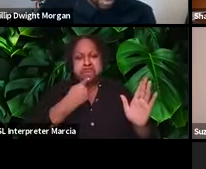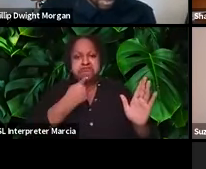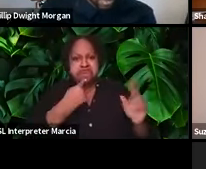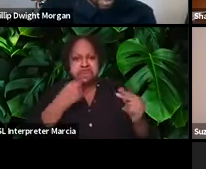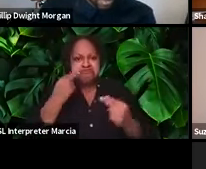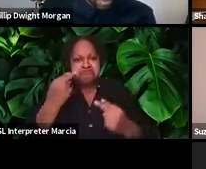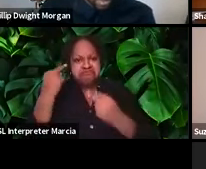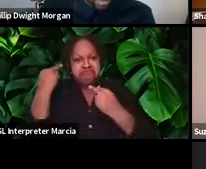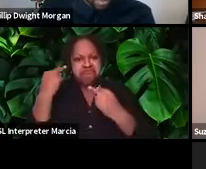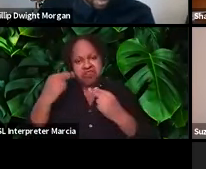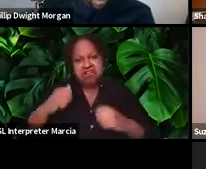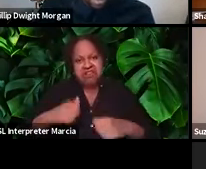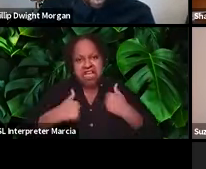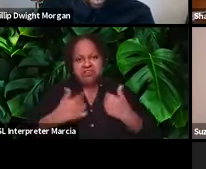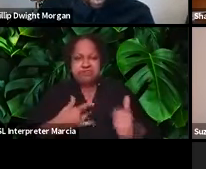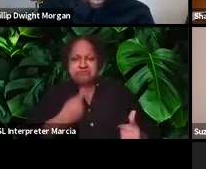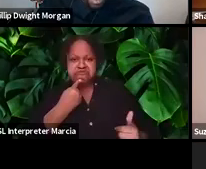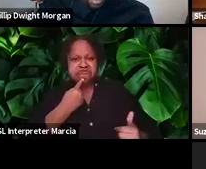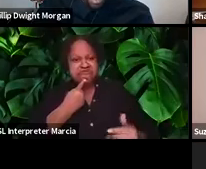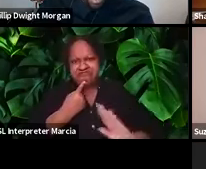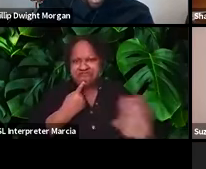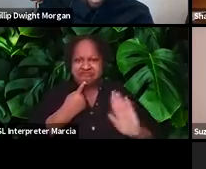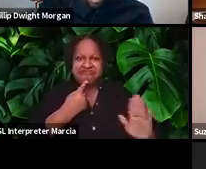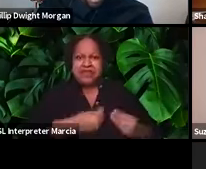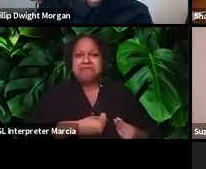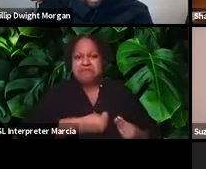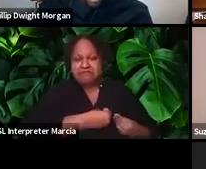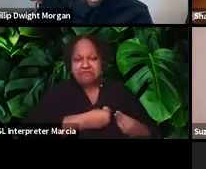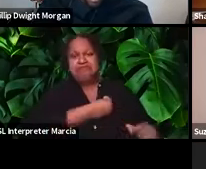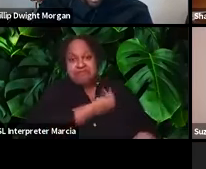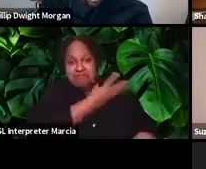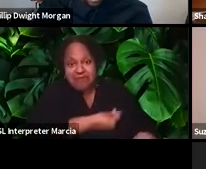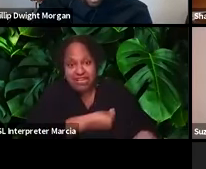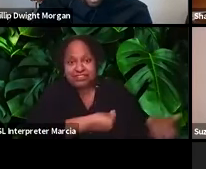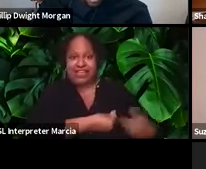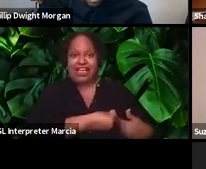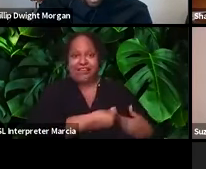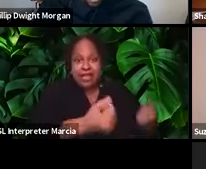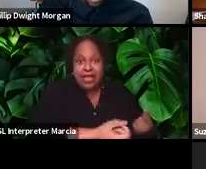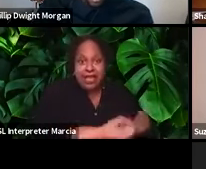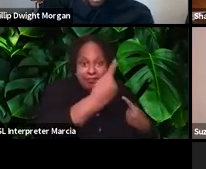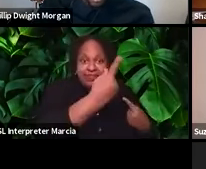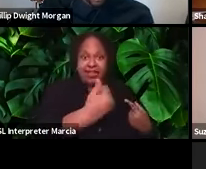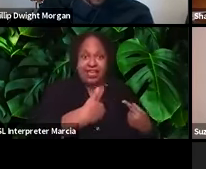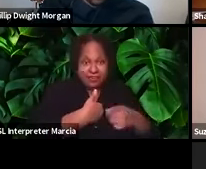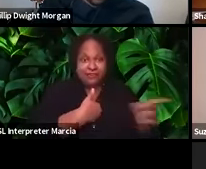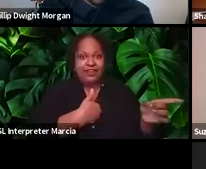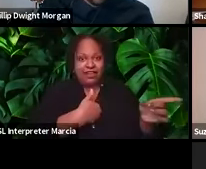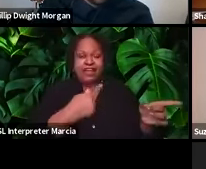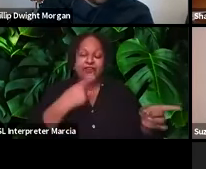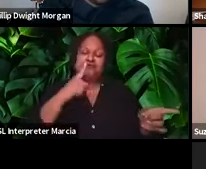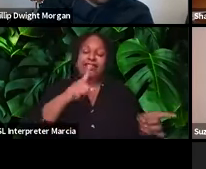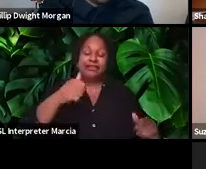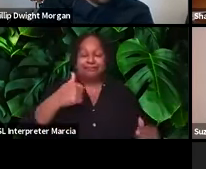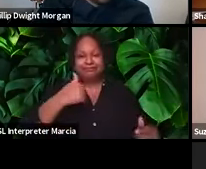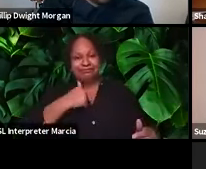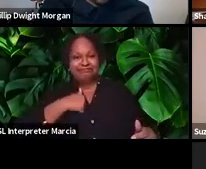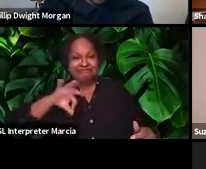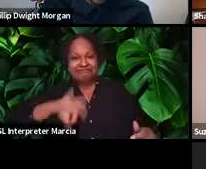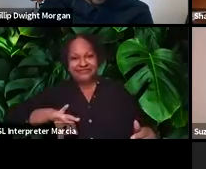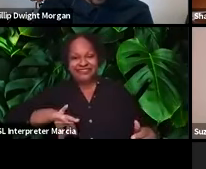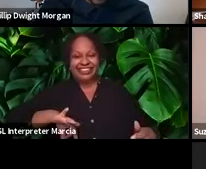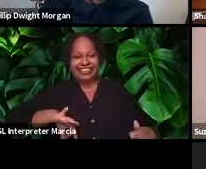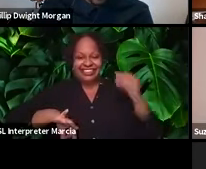They're passionate, and they have that empathy. So I would say it's out of self-interest, and it's probably, you